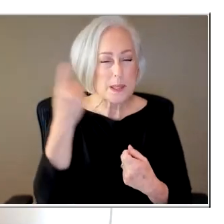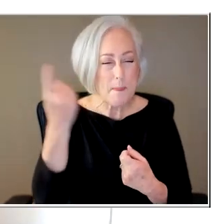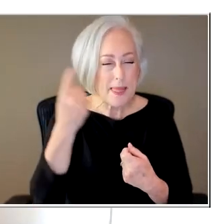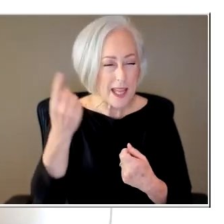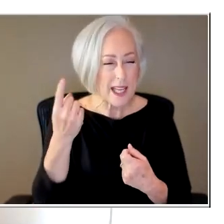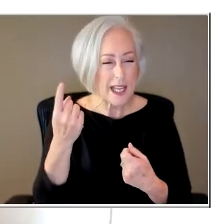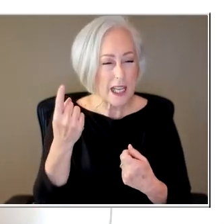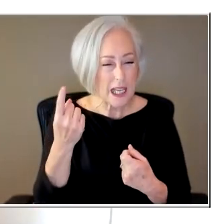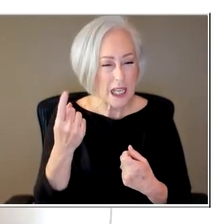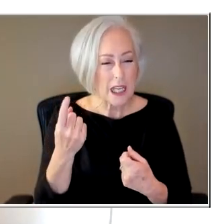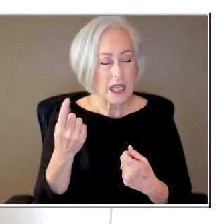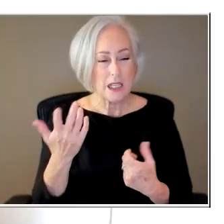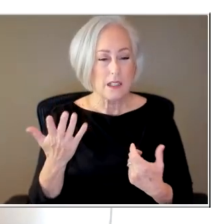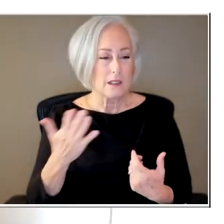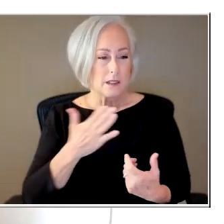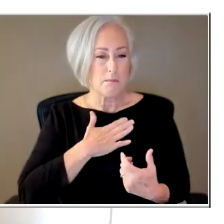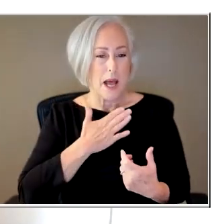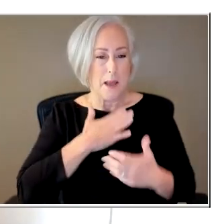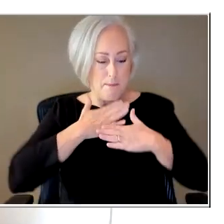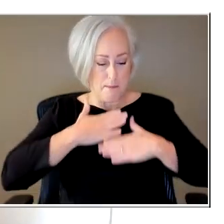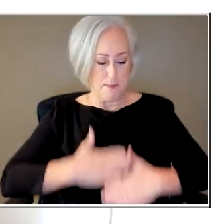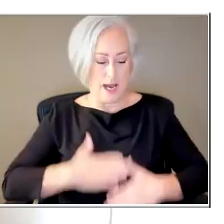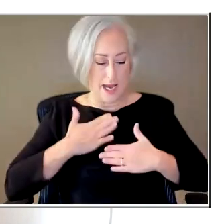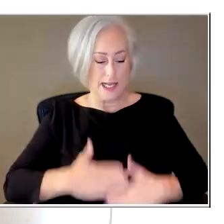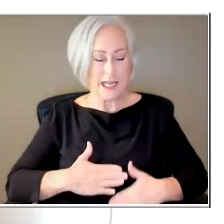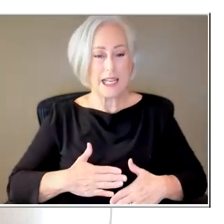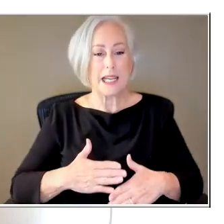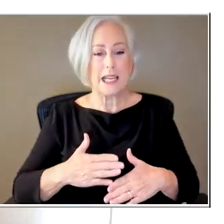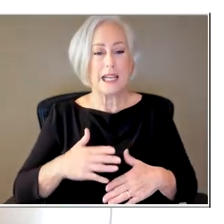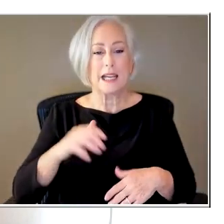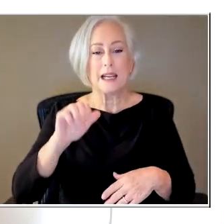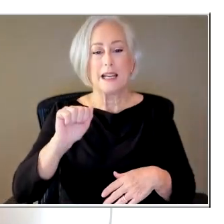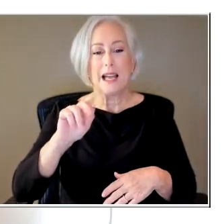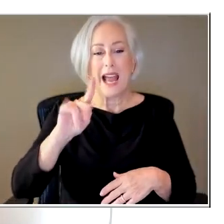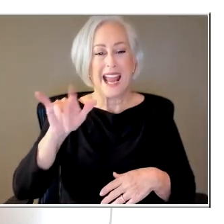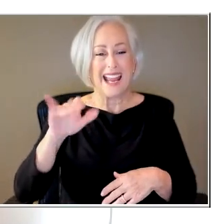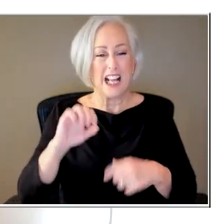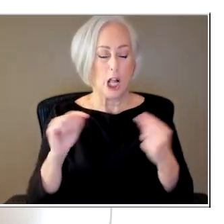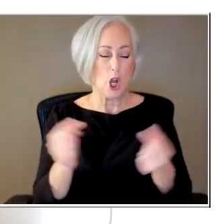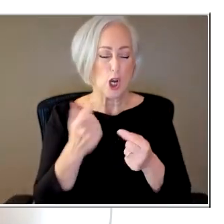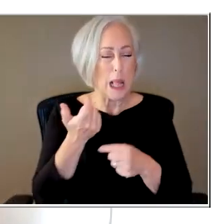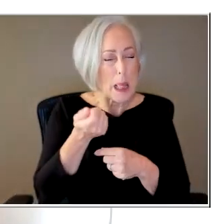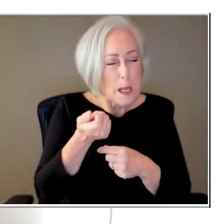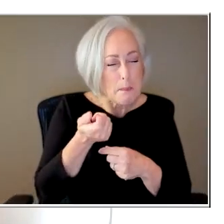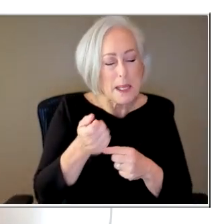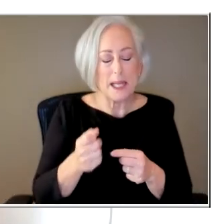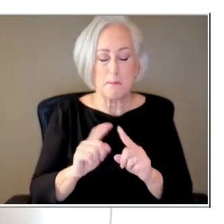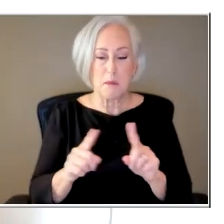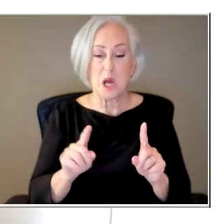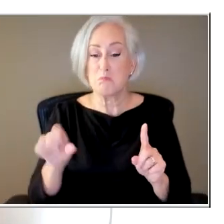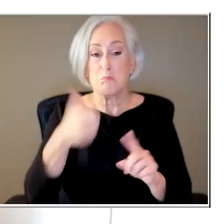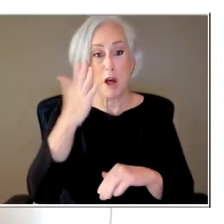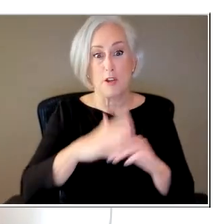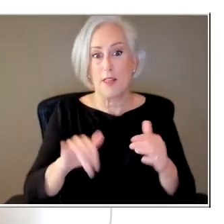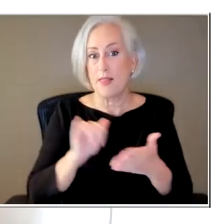So my body and ankles were just hurting a little. But other than that, I felt